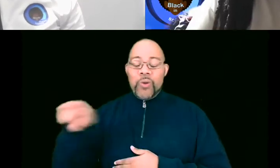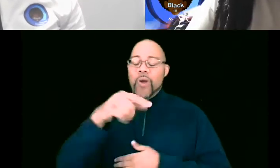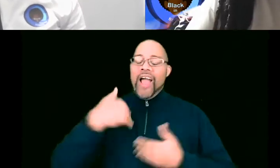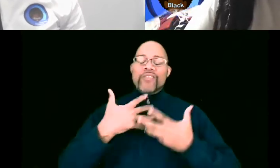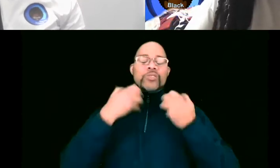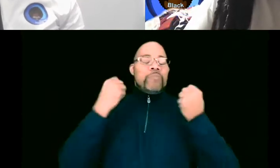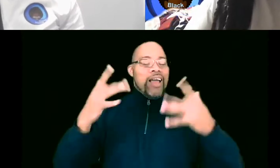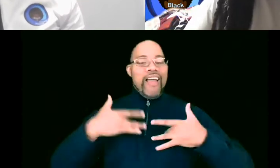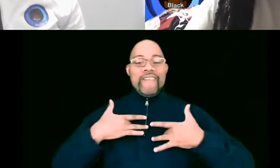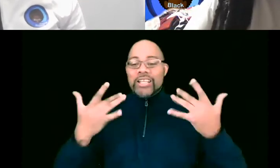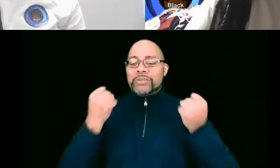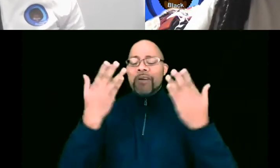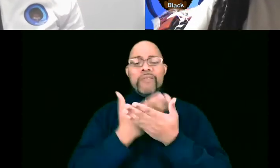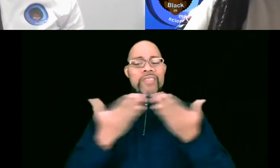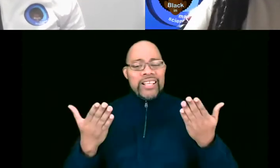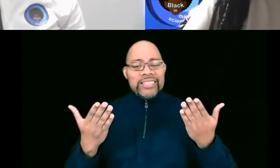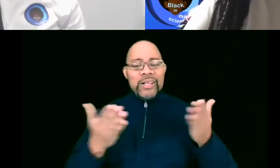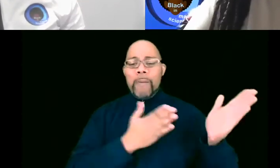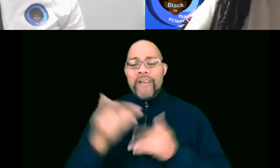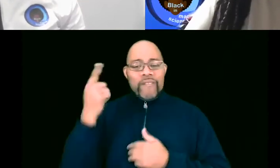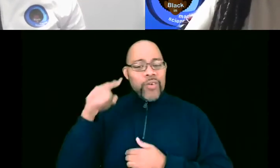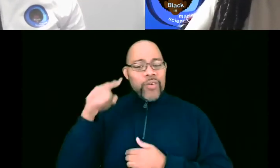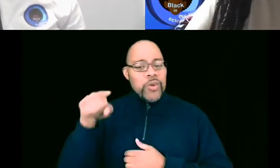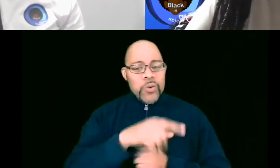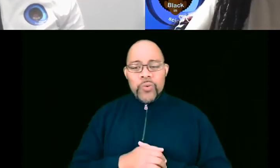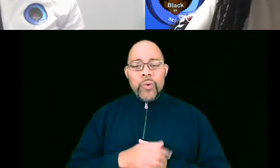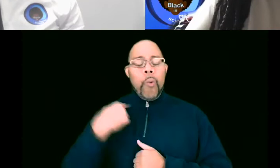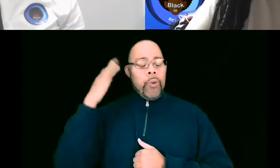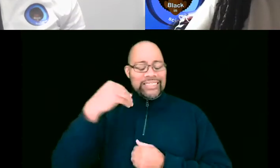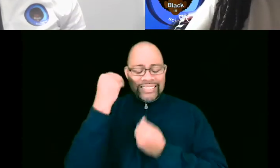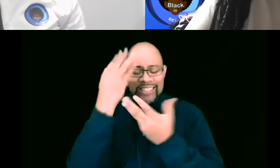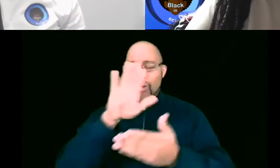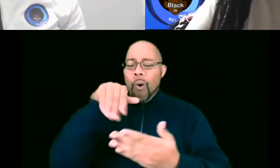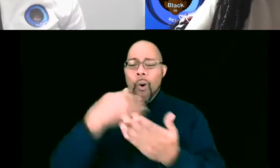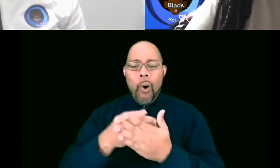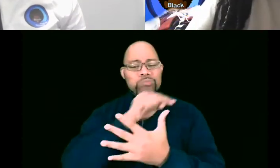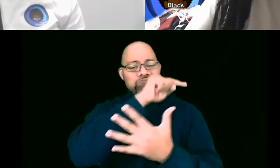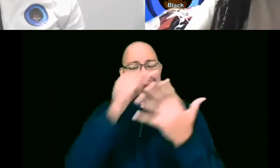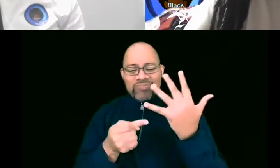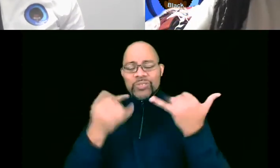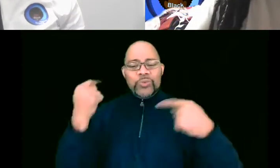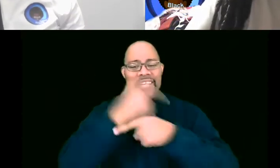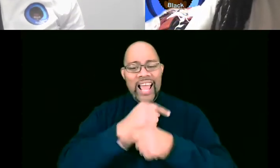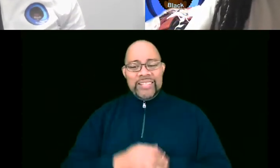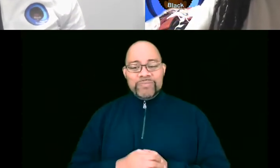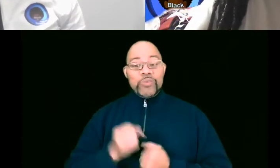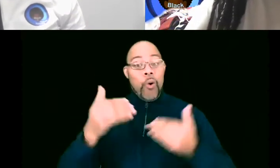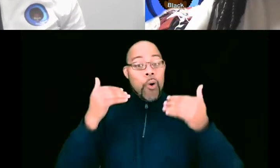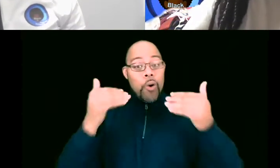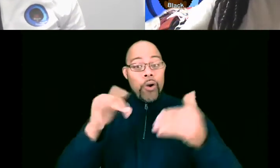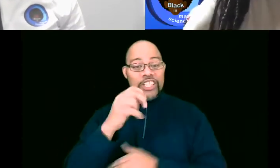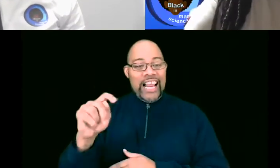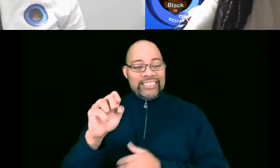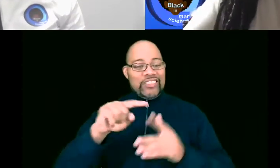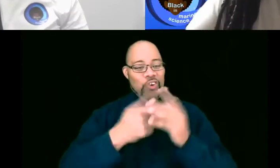many events, so many things planned for you, and we're going to be telling you all about them today. So go ahead, Jeanette, get us